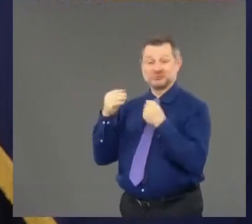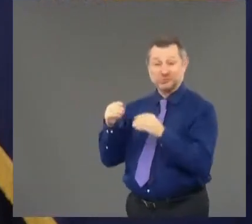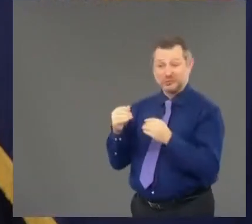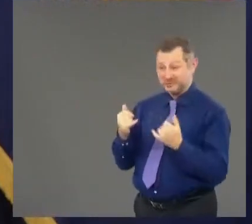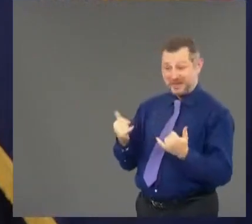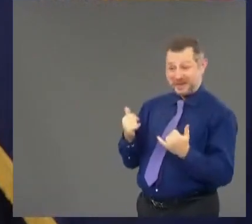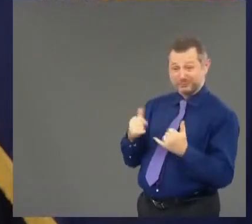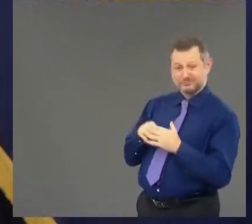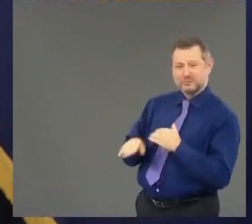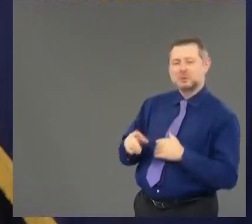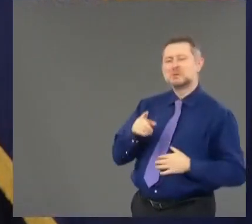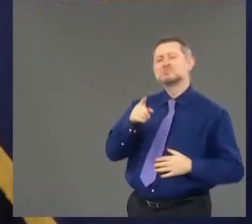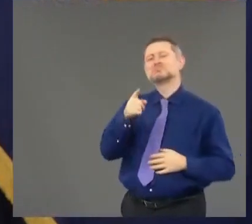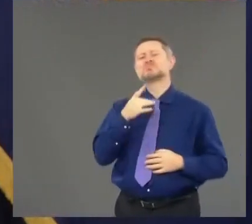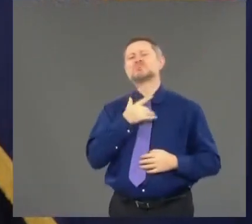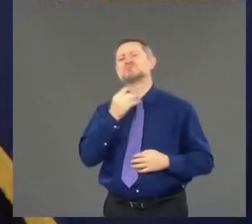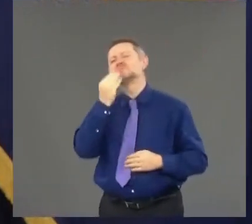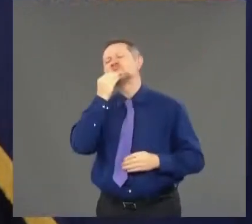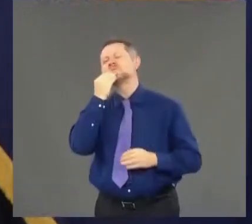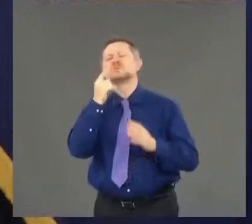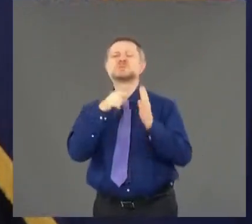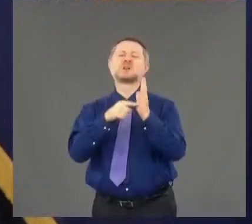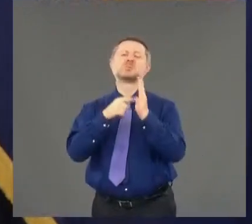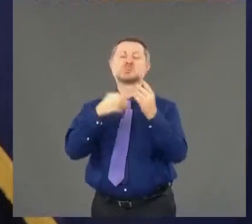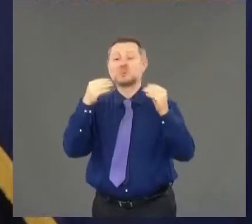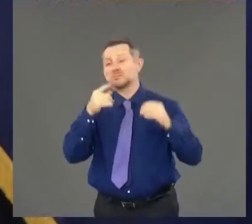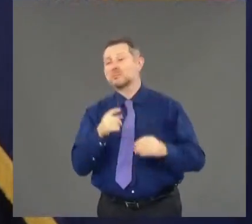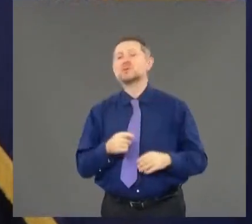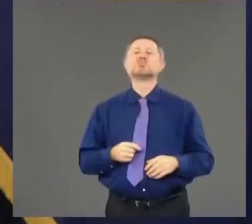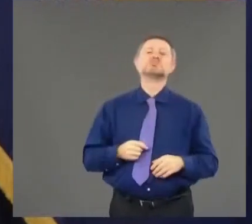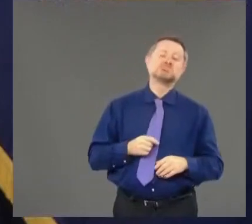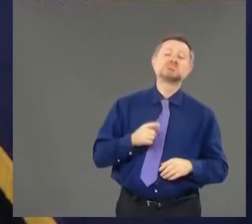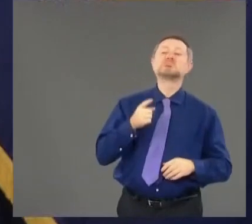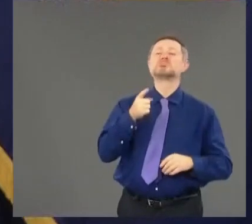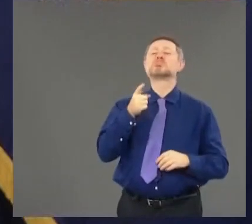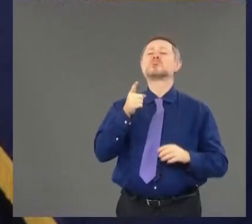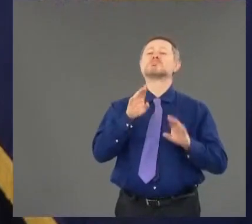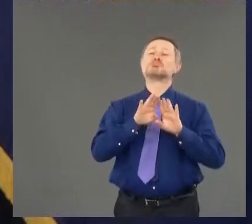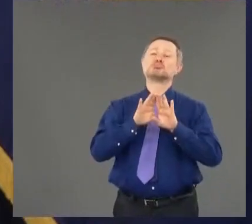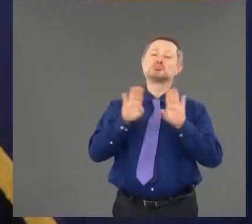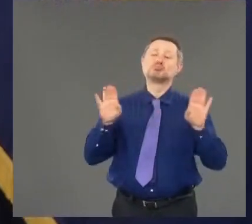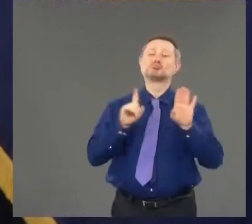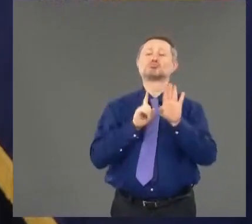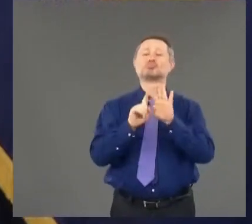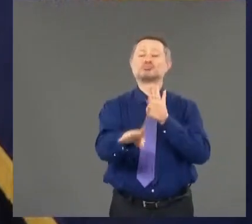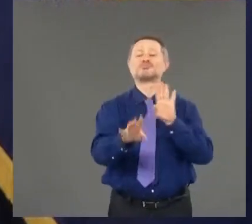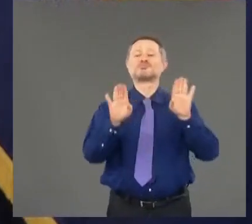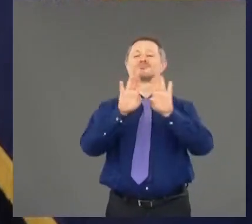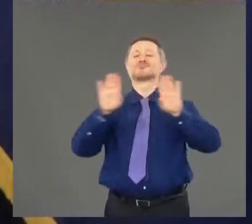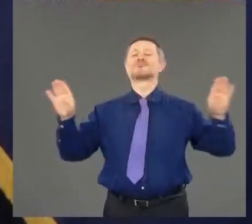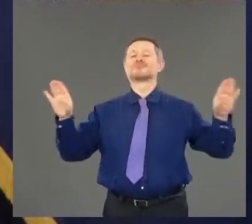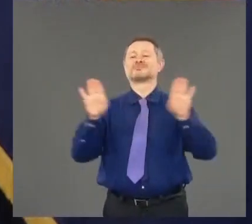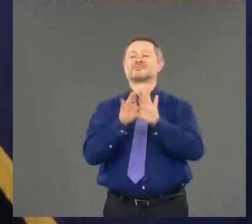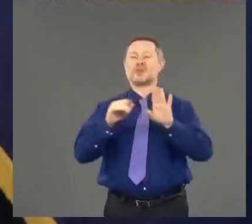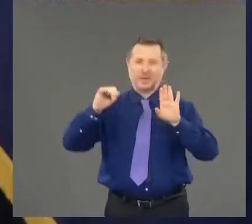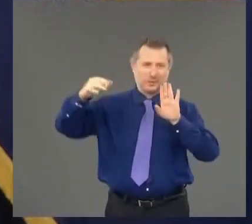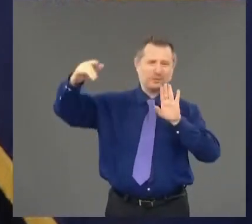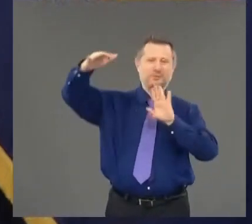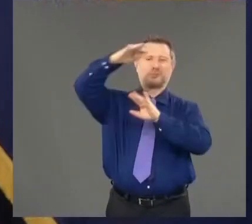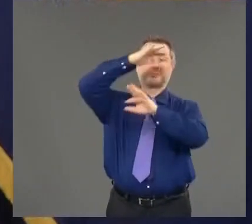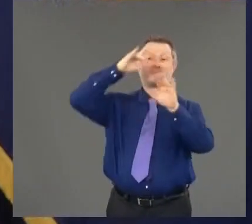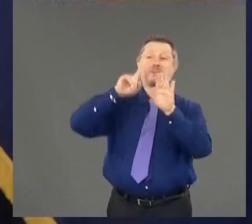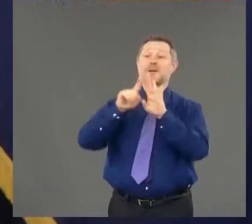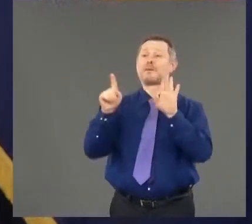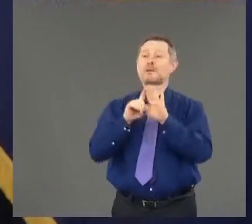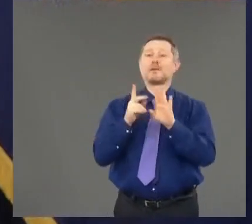go to a grocery store, that's a closed environment, that's recirculated air, but they keep you